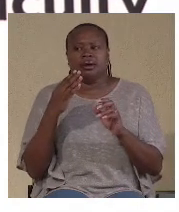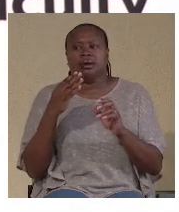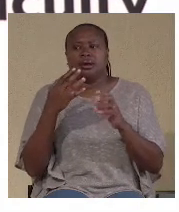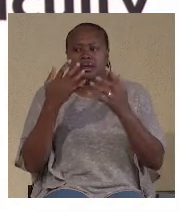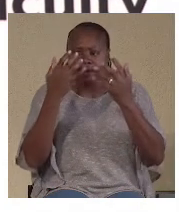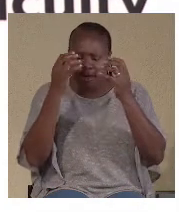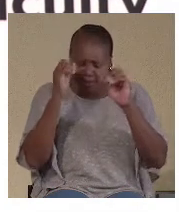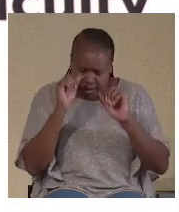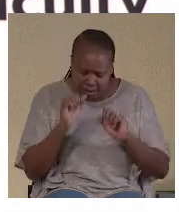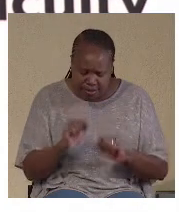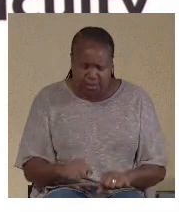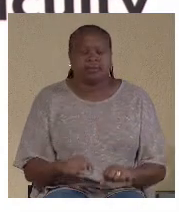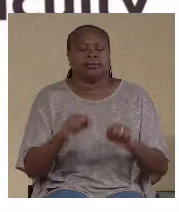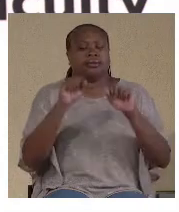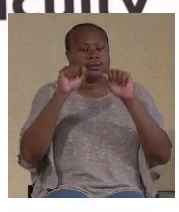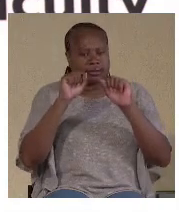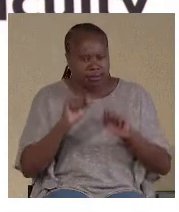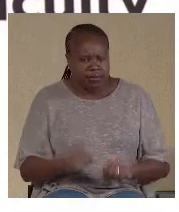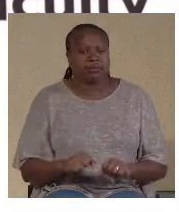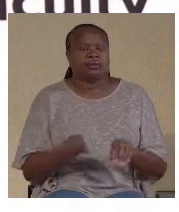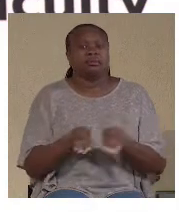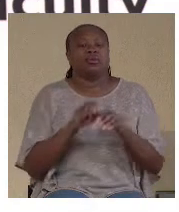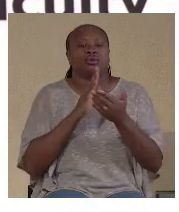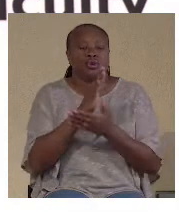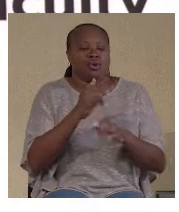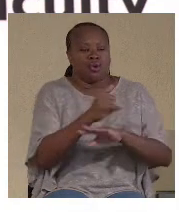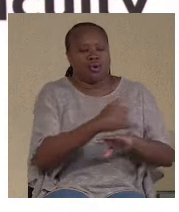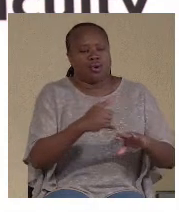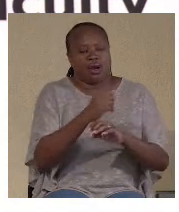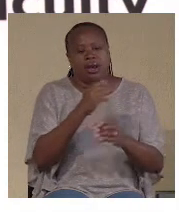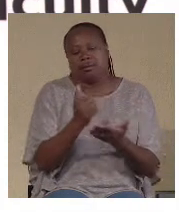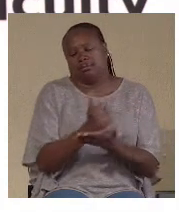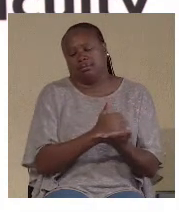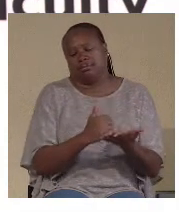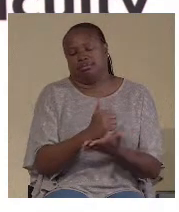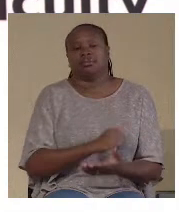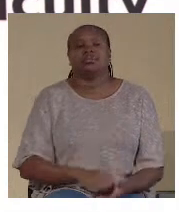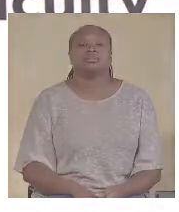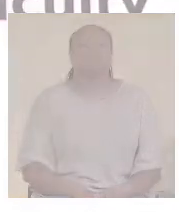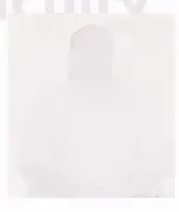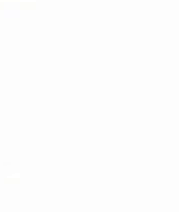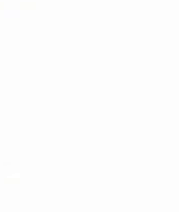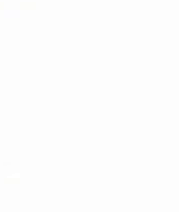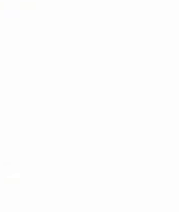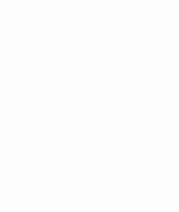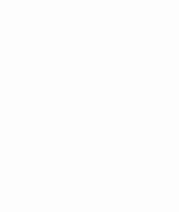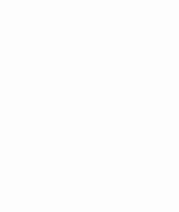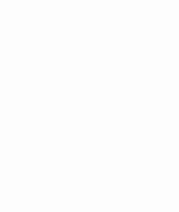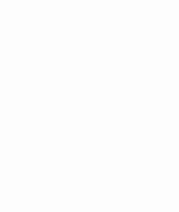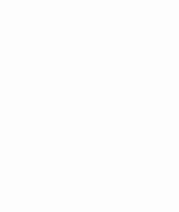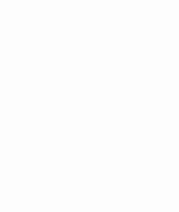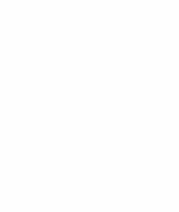have to ensure that the place is clean. Yes?